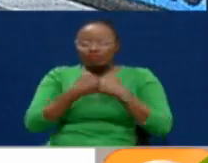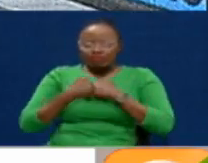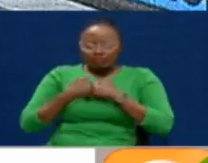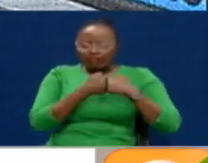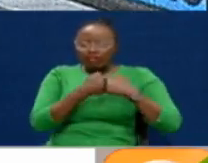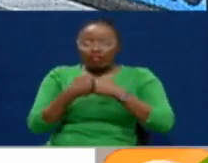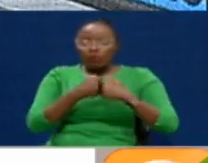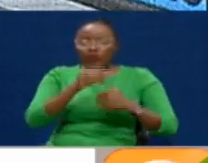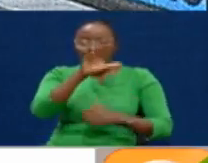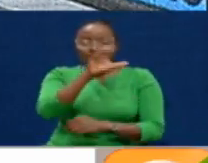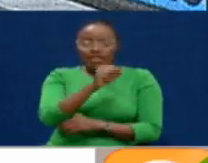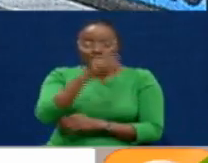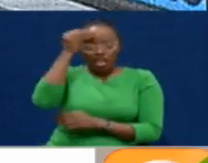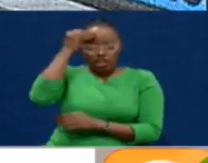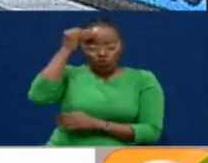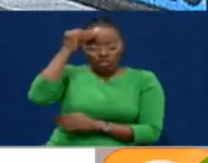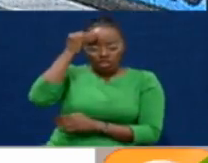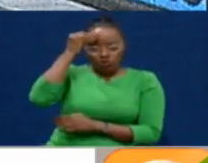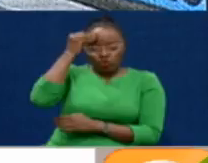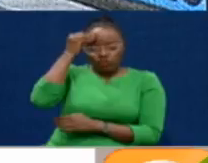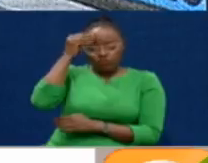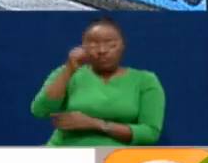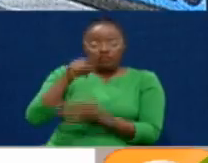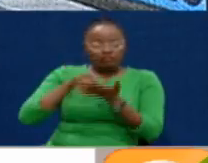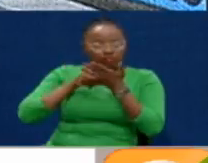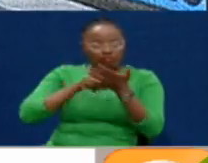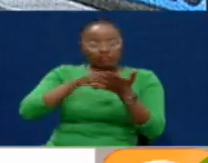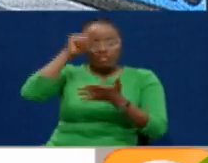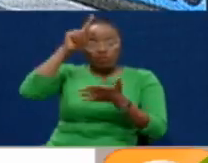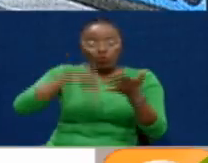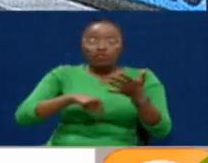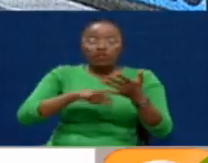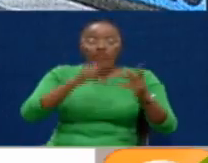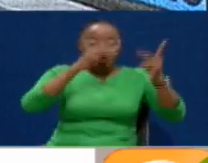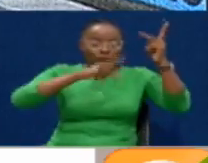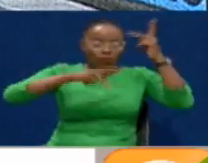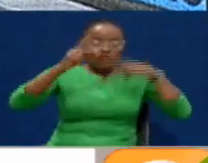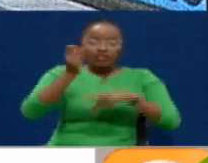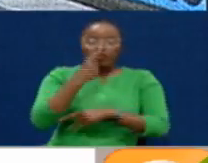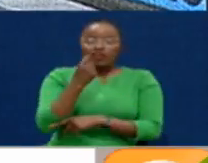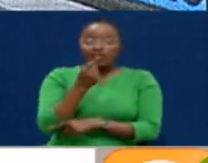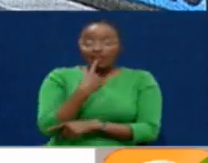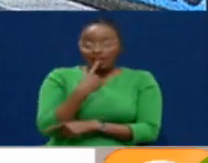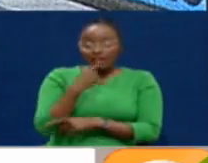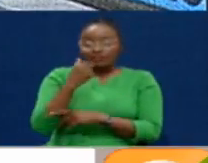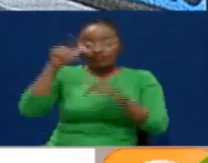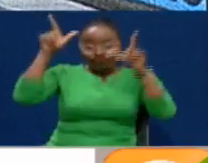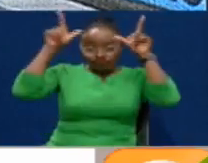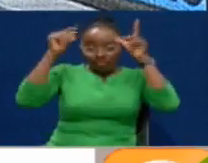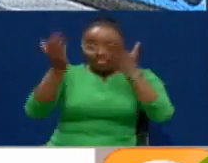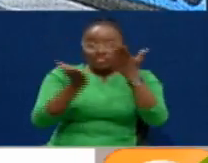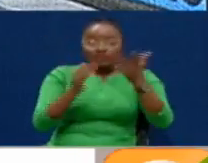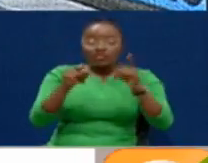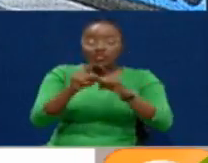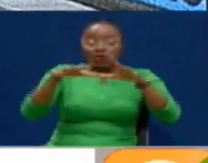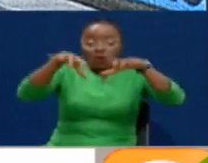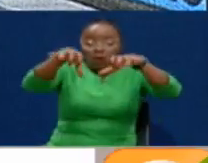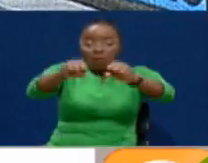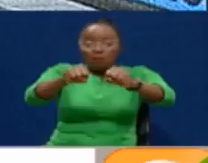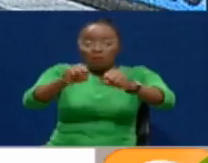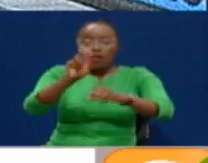with Education Cabinet Secretary Professor George Magoha insisting the Professor of Veterinary Services will not assume